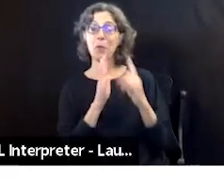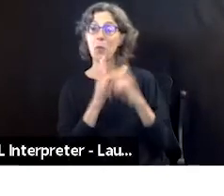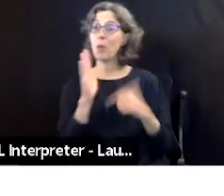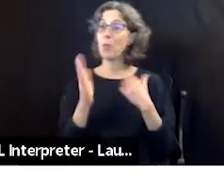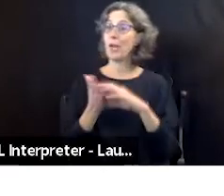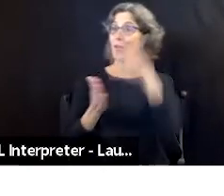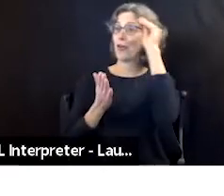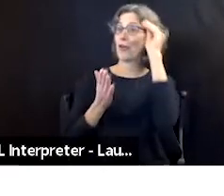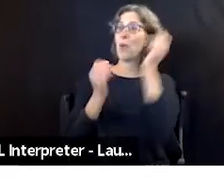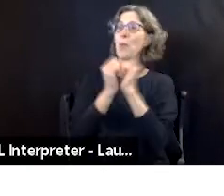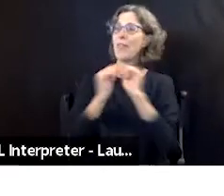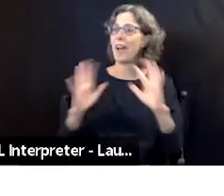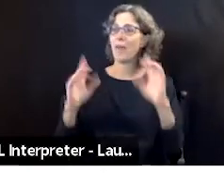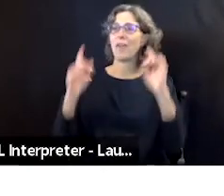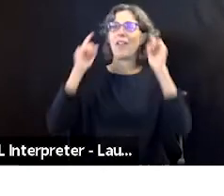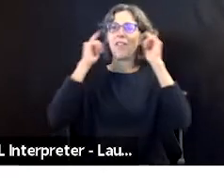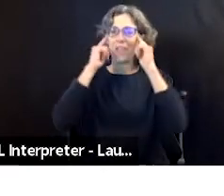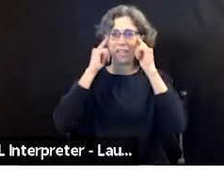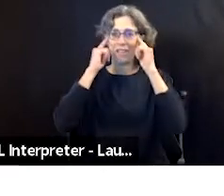without thinking.